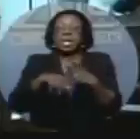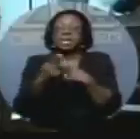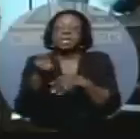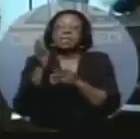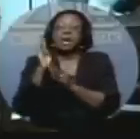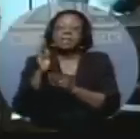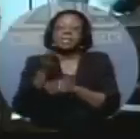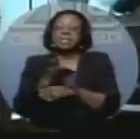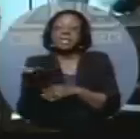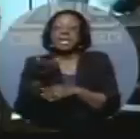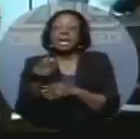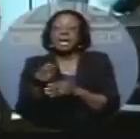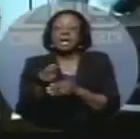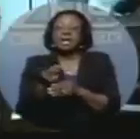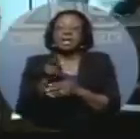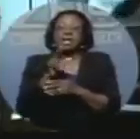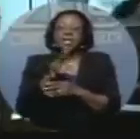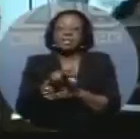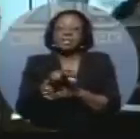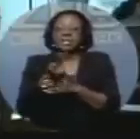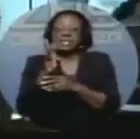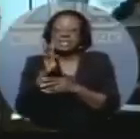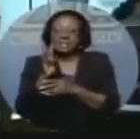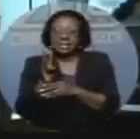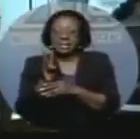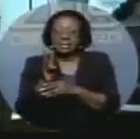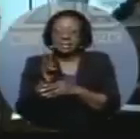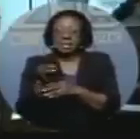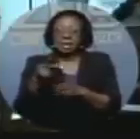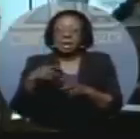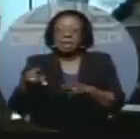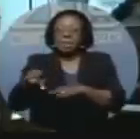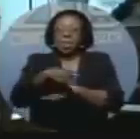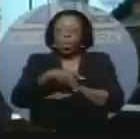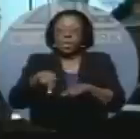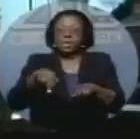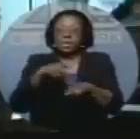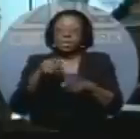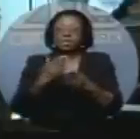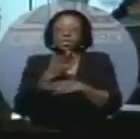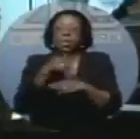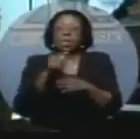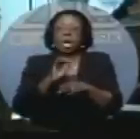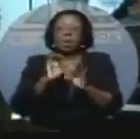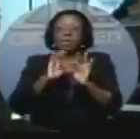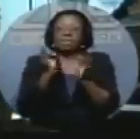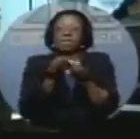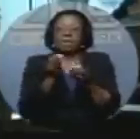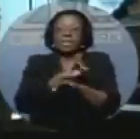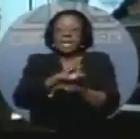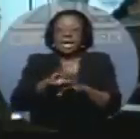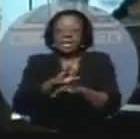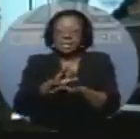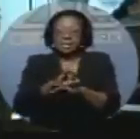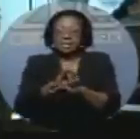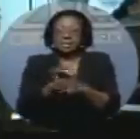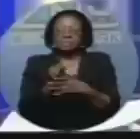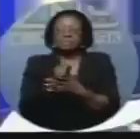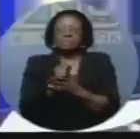In the Bahamas, there are currently 36 manned ports of entry throughout our family islands, many of which have been brought online.